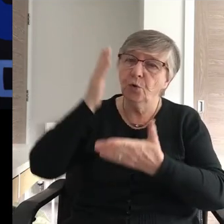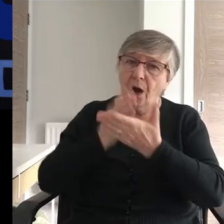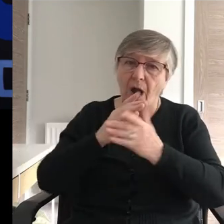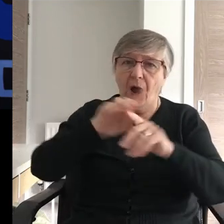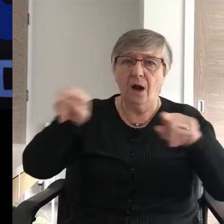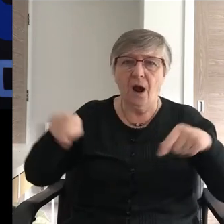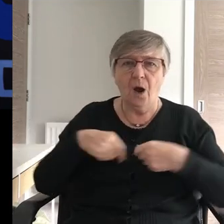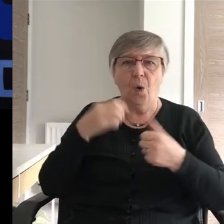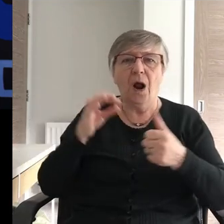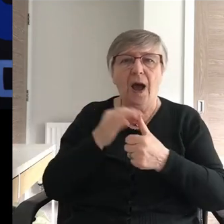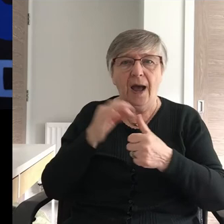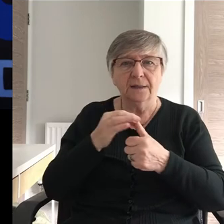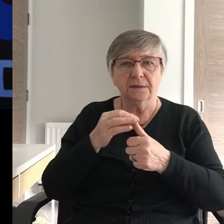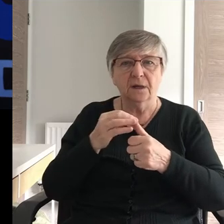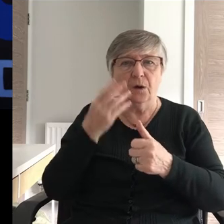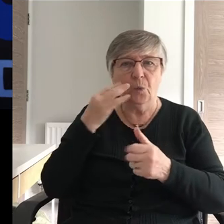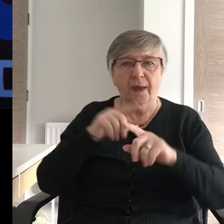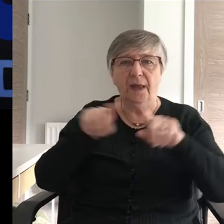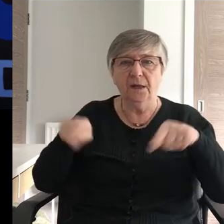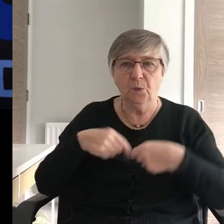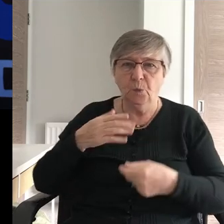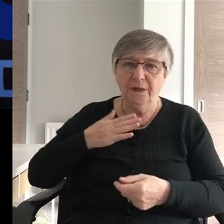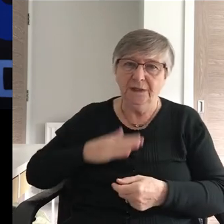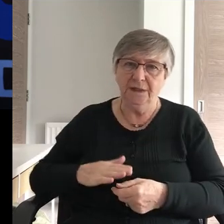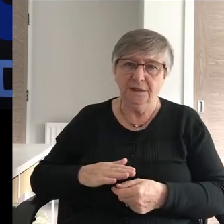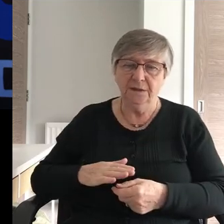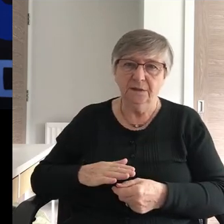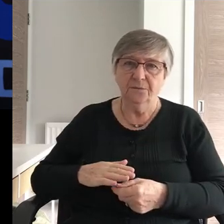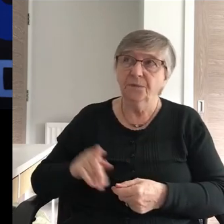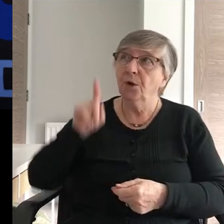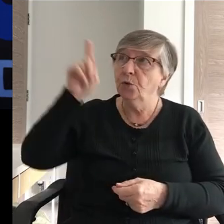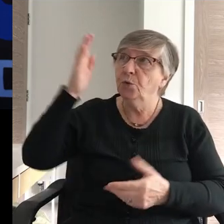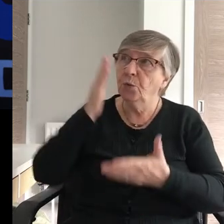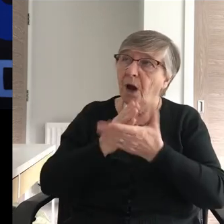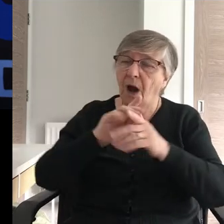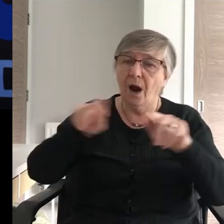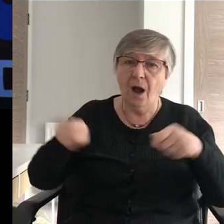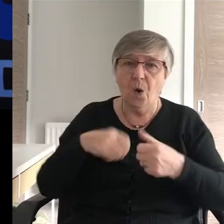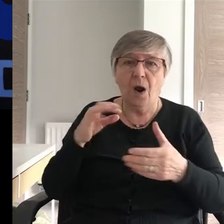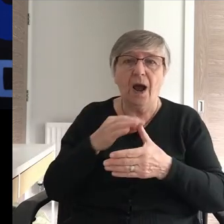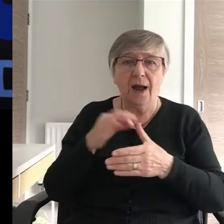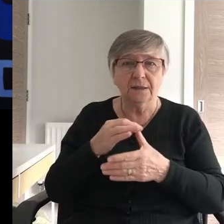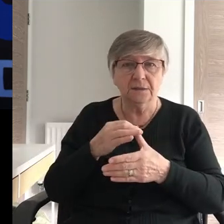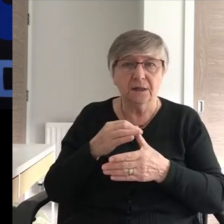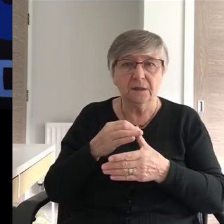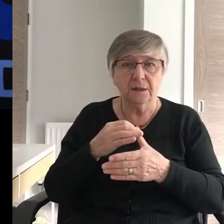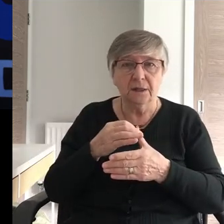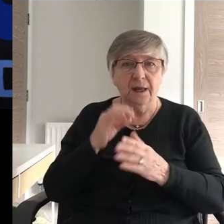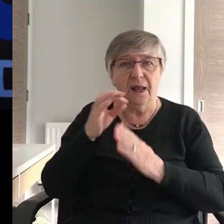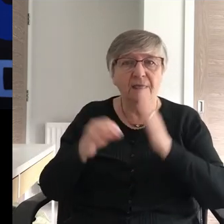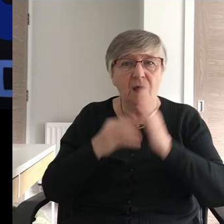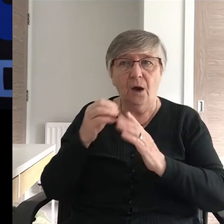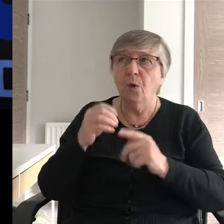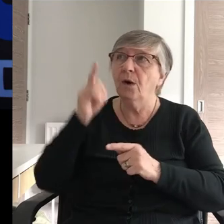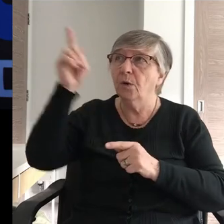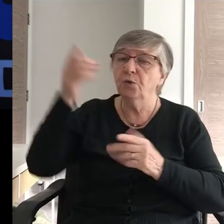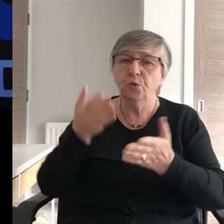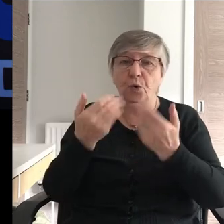our answer in our time of need. You are our answer in the hour of our